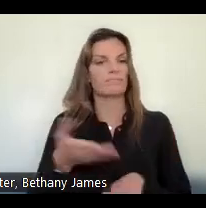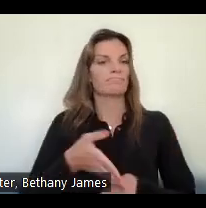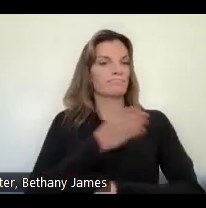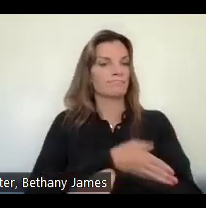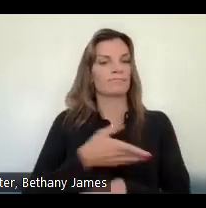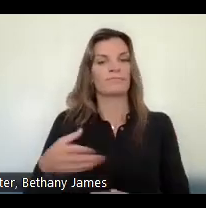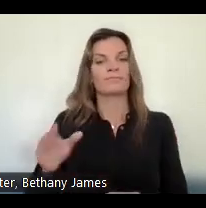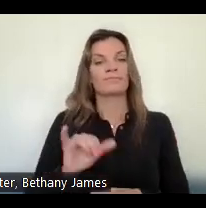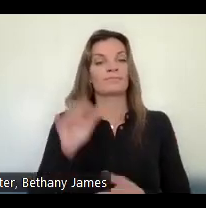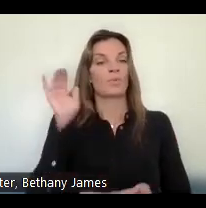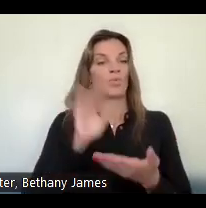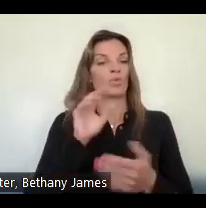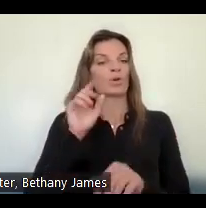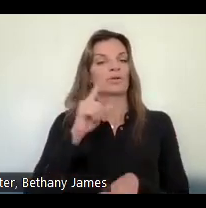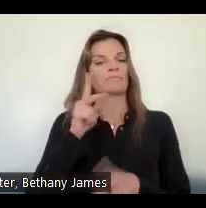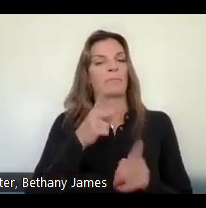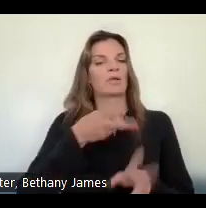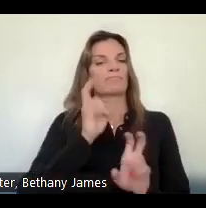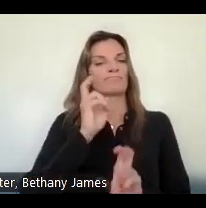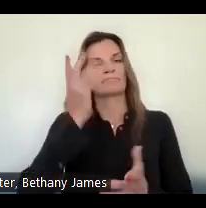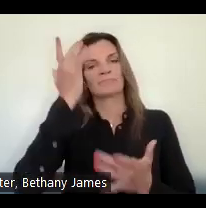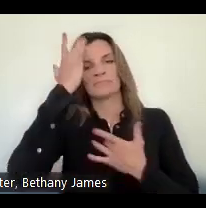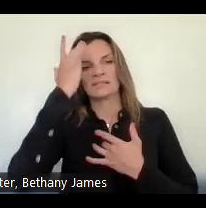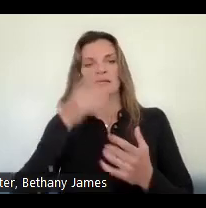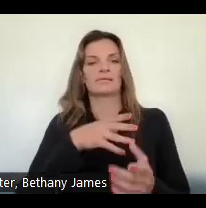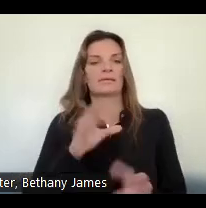compensation and training costs.